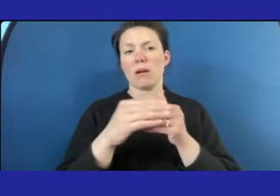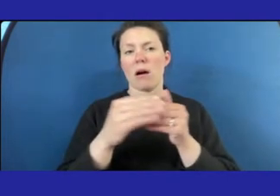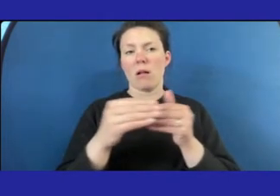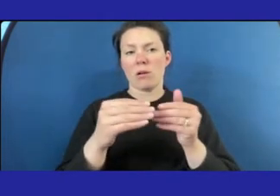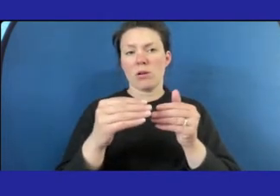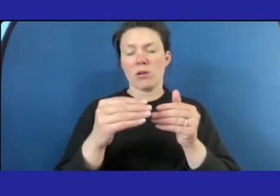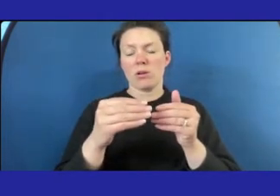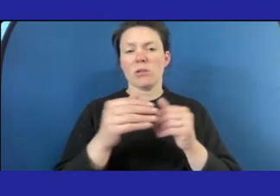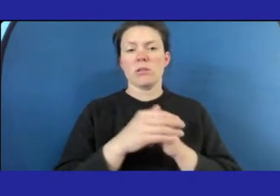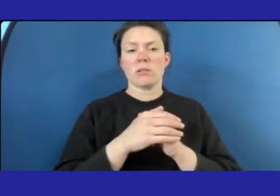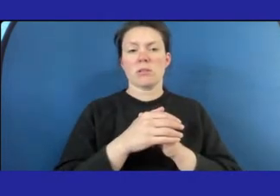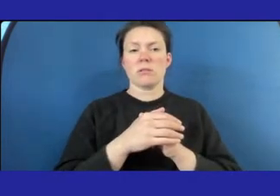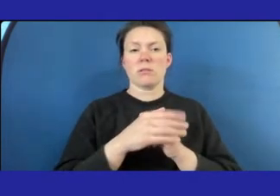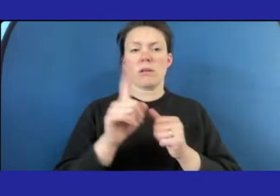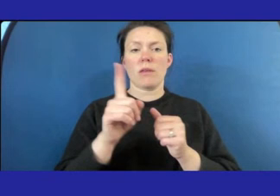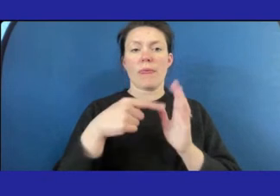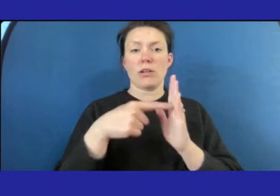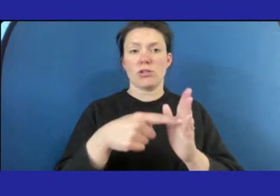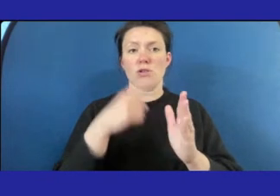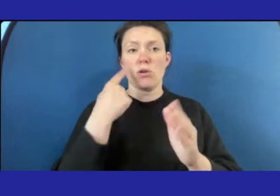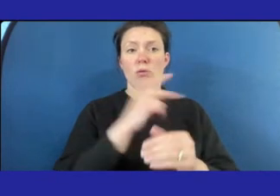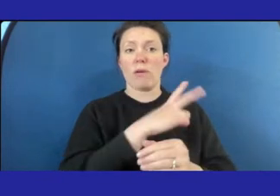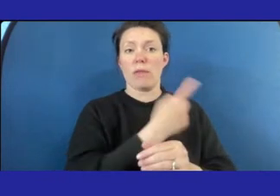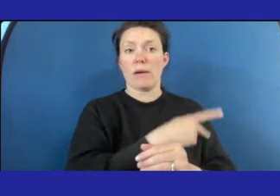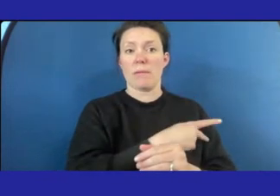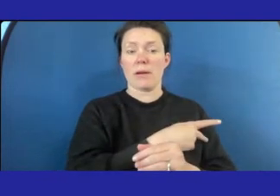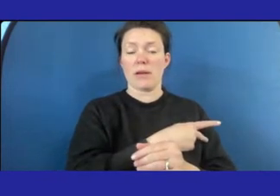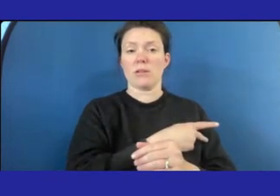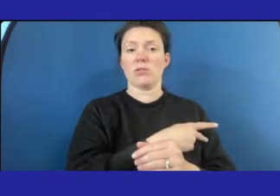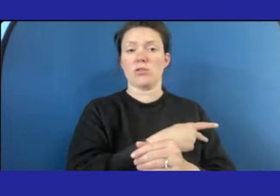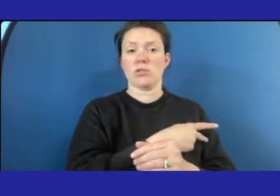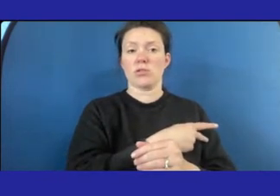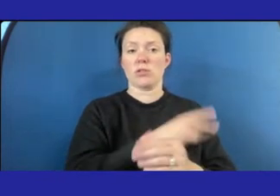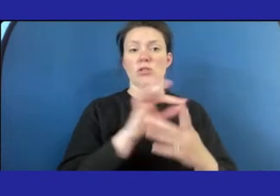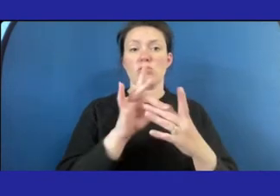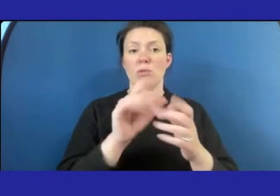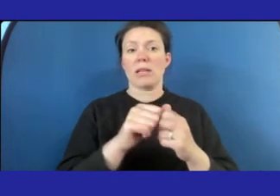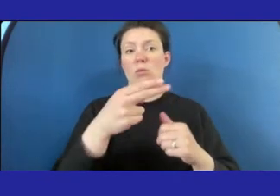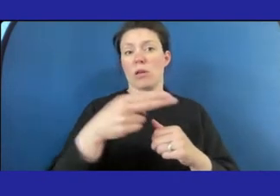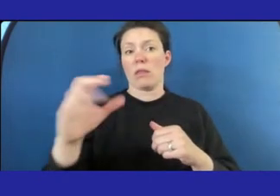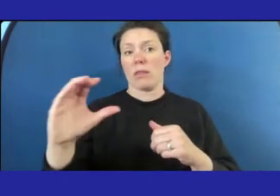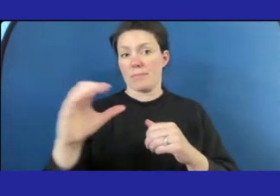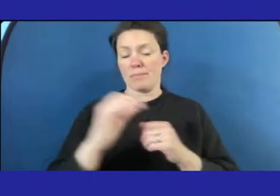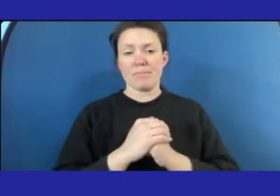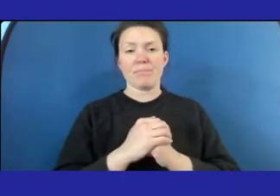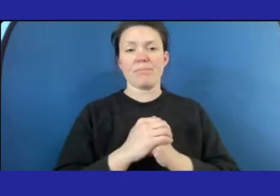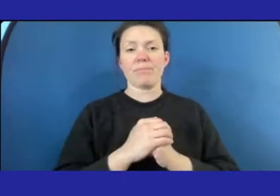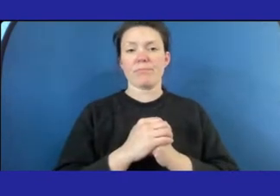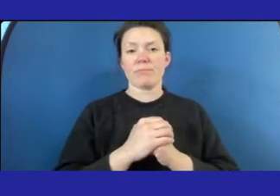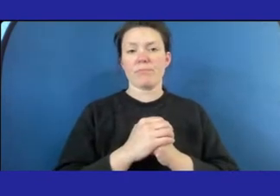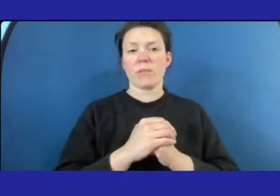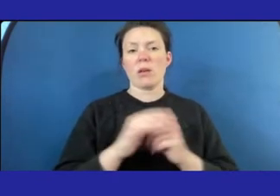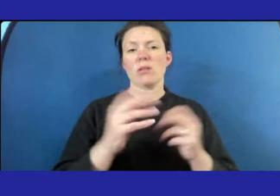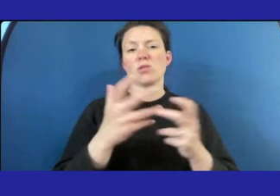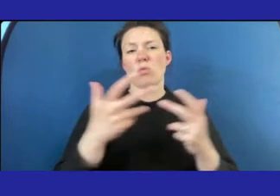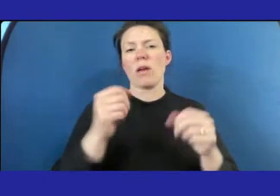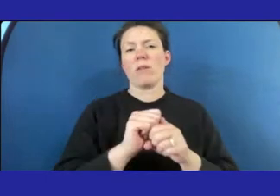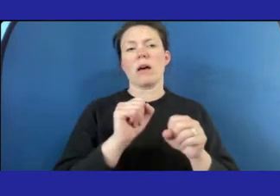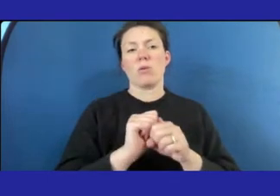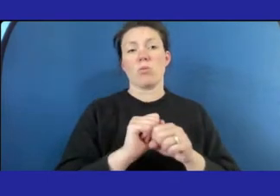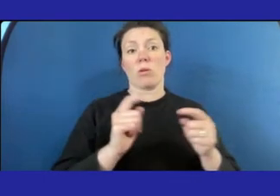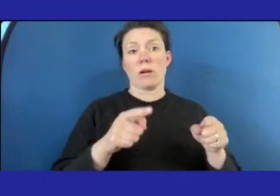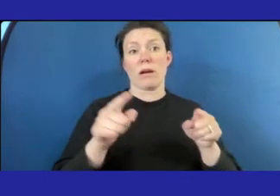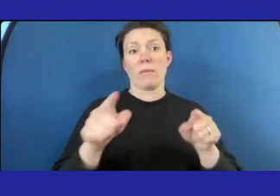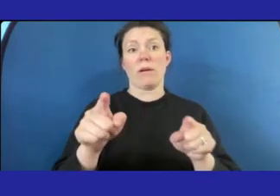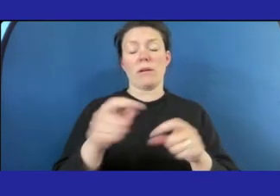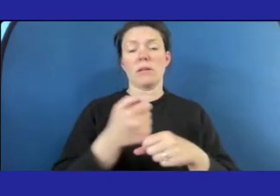that reflect the acuity of the patients that are attributed to health and hospitals. So there's a lot of work underway to make